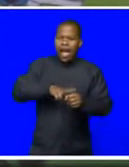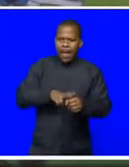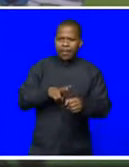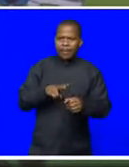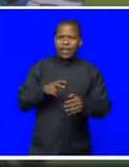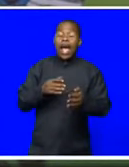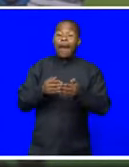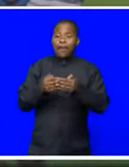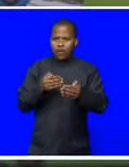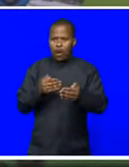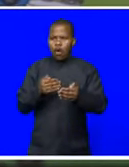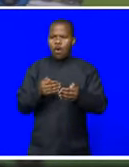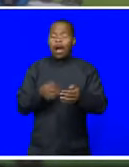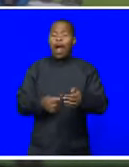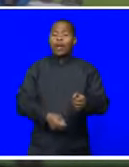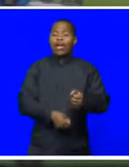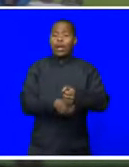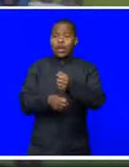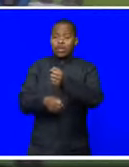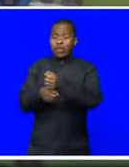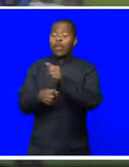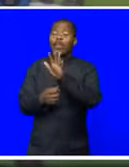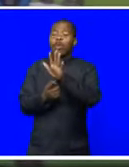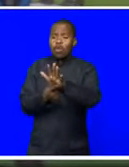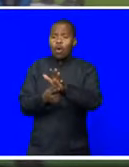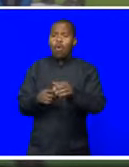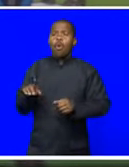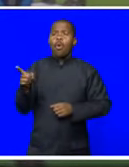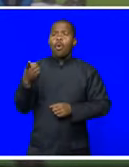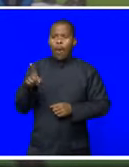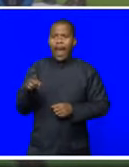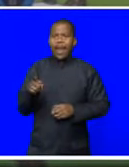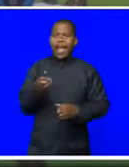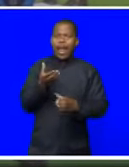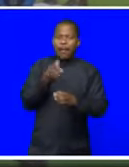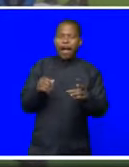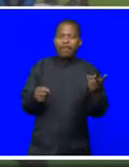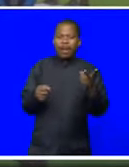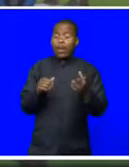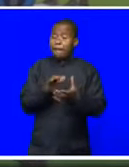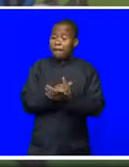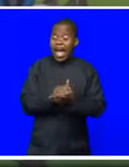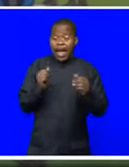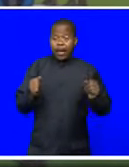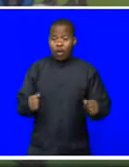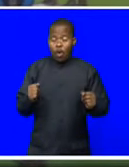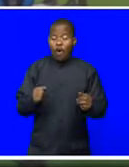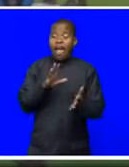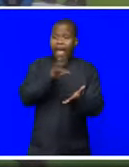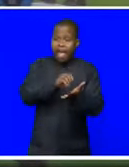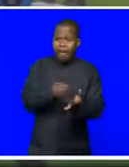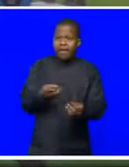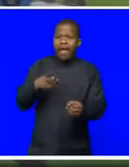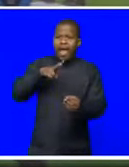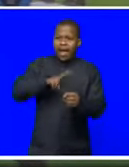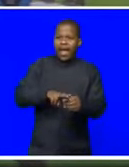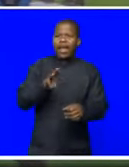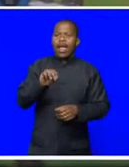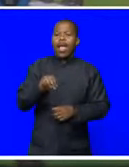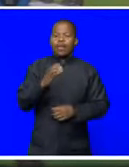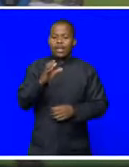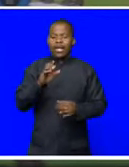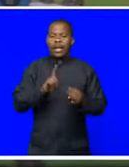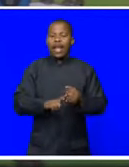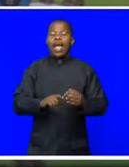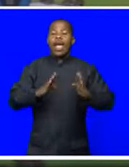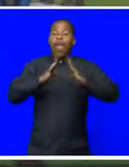previous ones, signifies the strong bond between Taiwan and Eswatini, also between the embassy and the